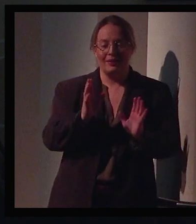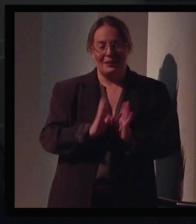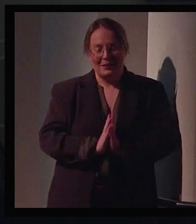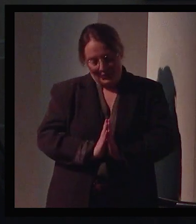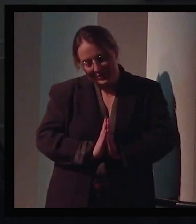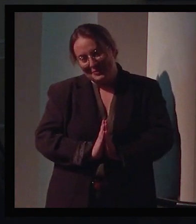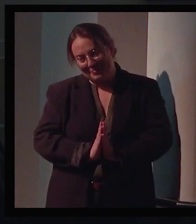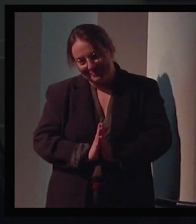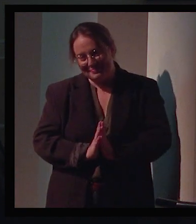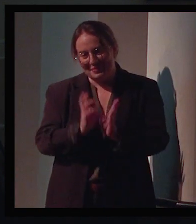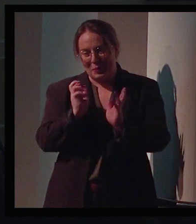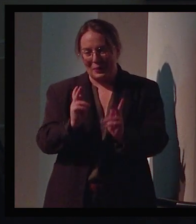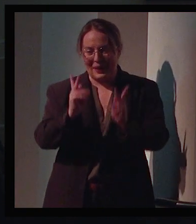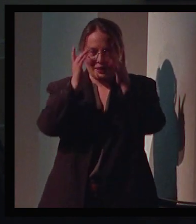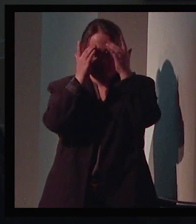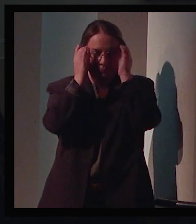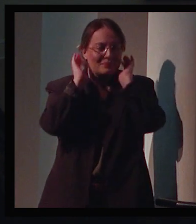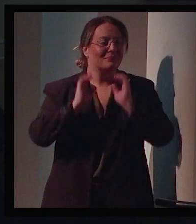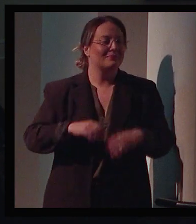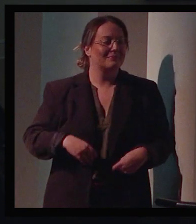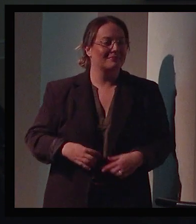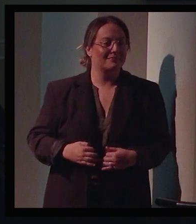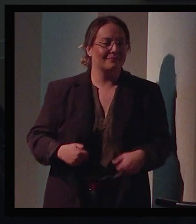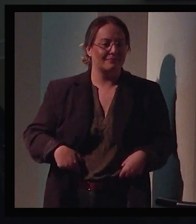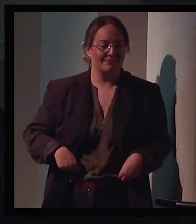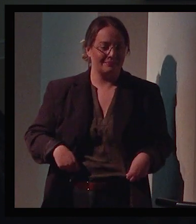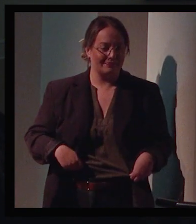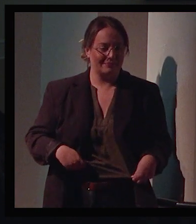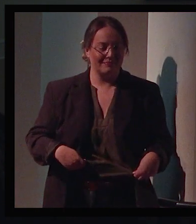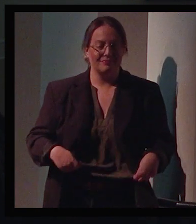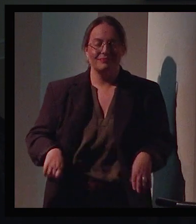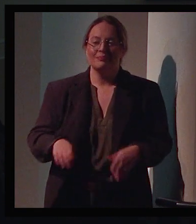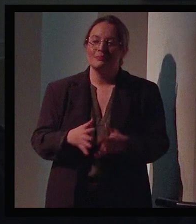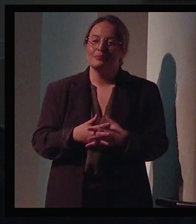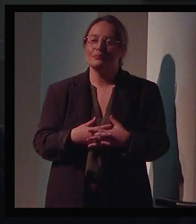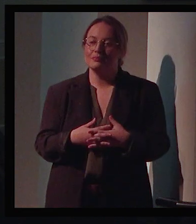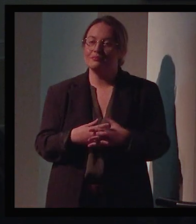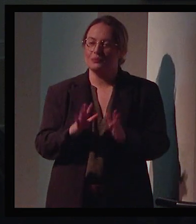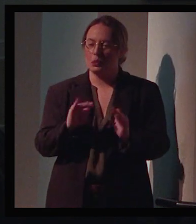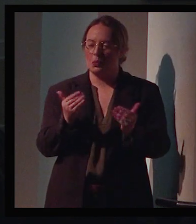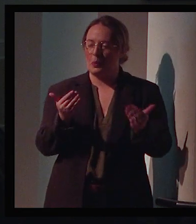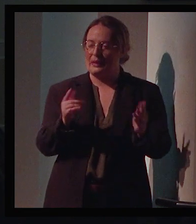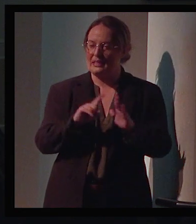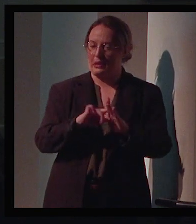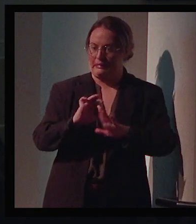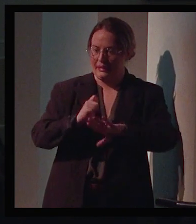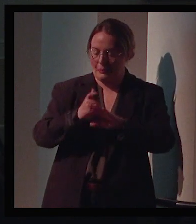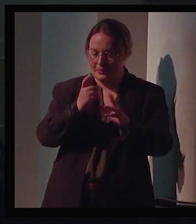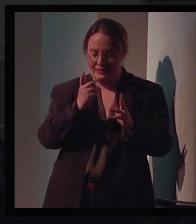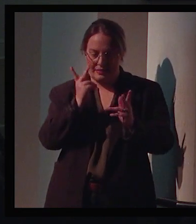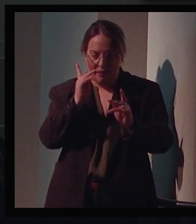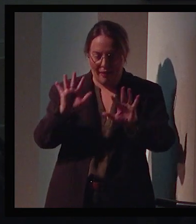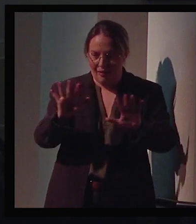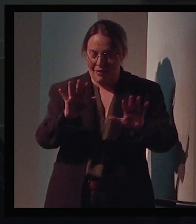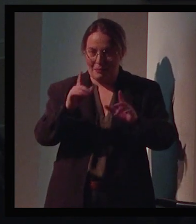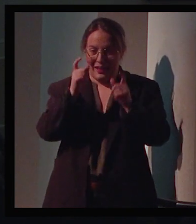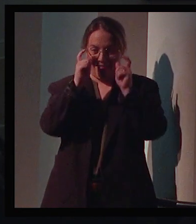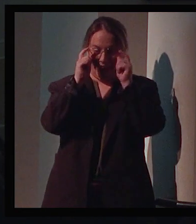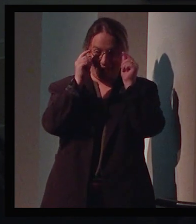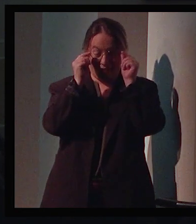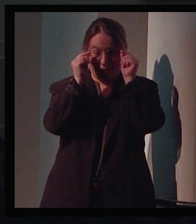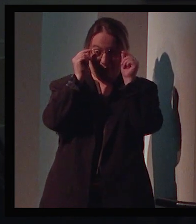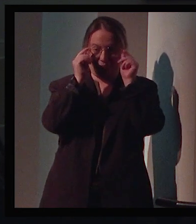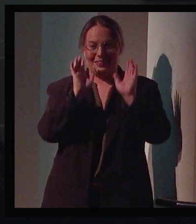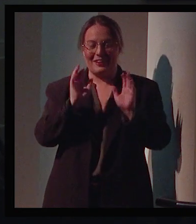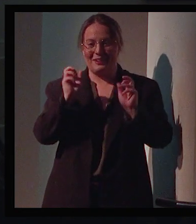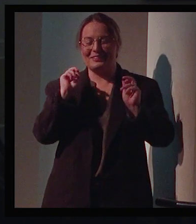Okay, so getting started here. And I need my glasses.